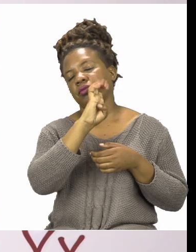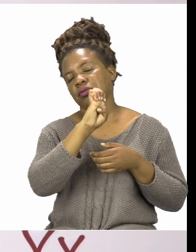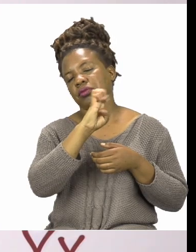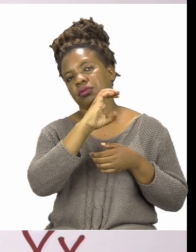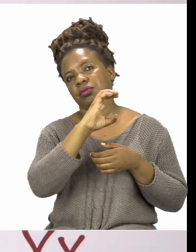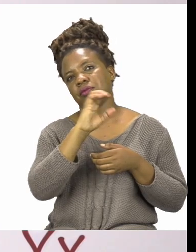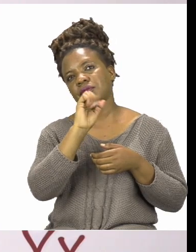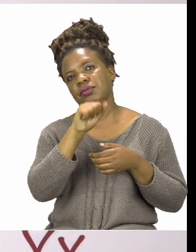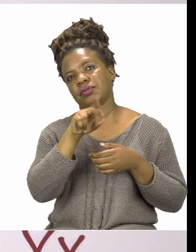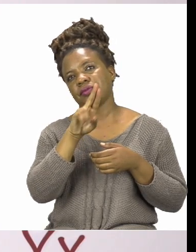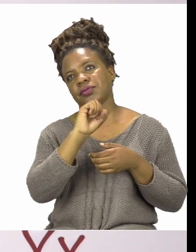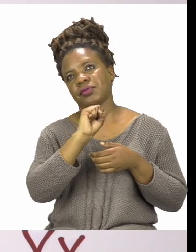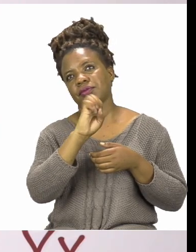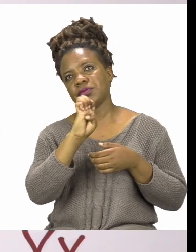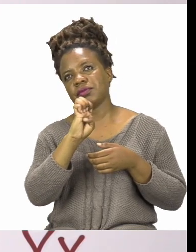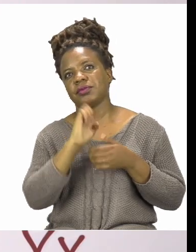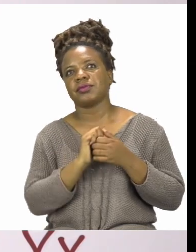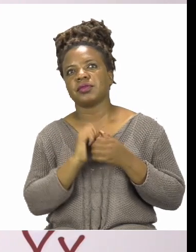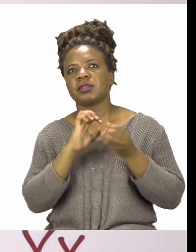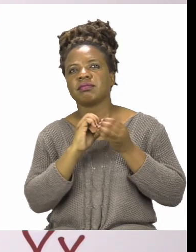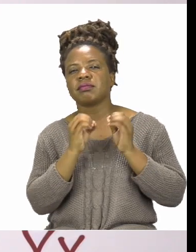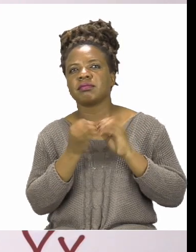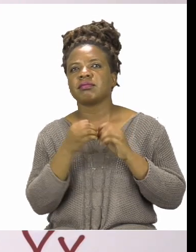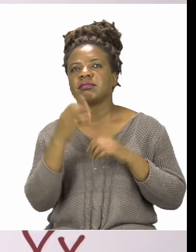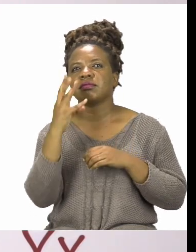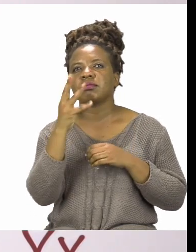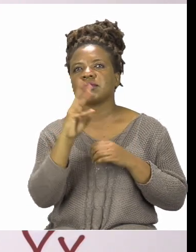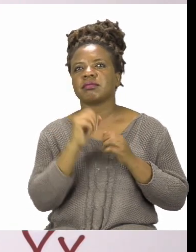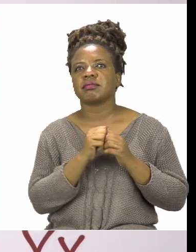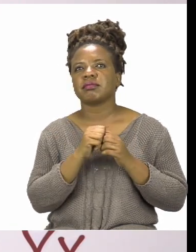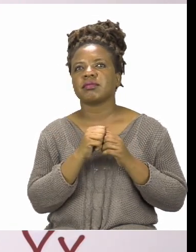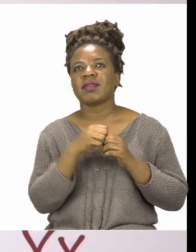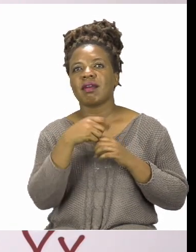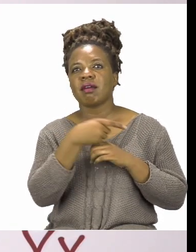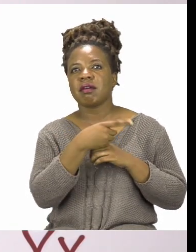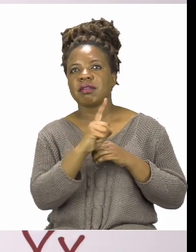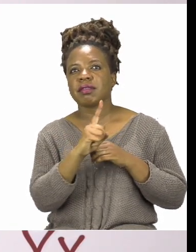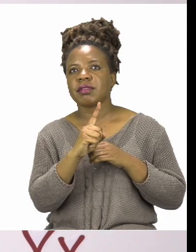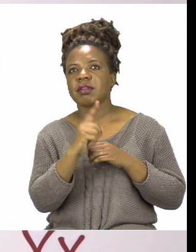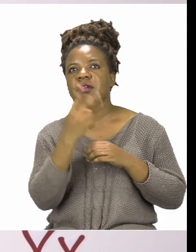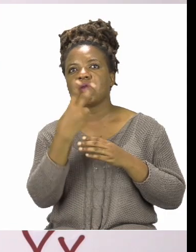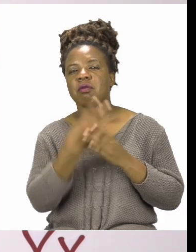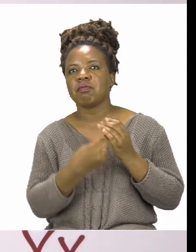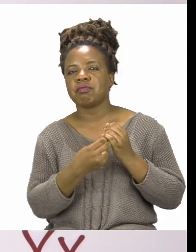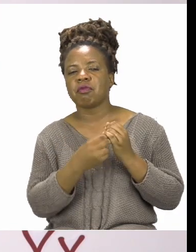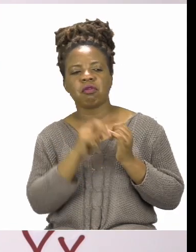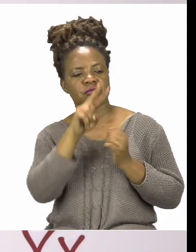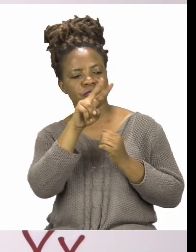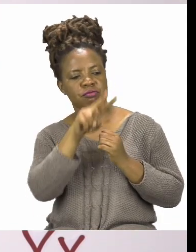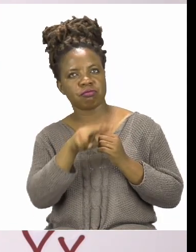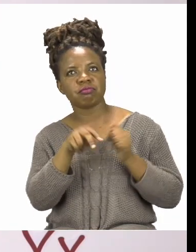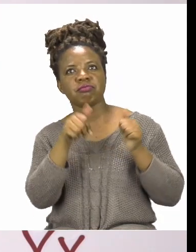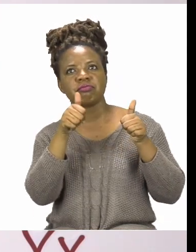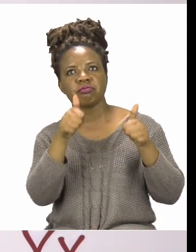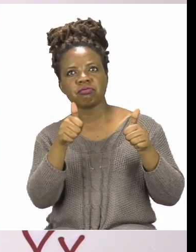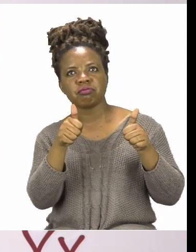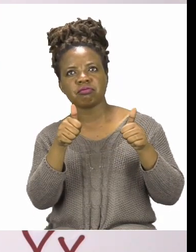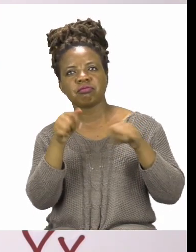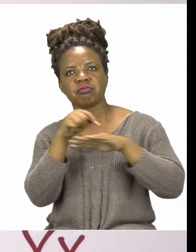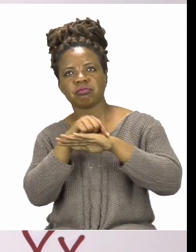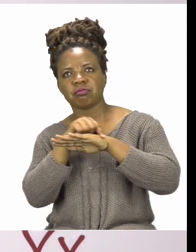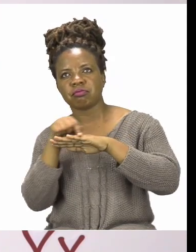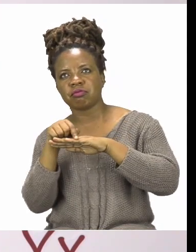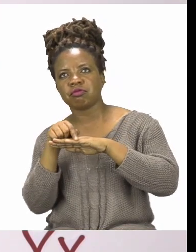go to number 6. Number 6 says, they both look good. Dash, you can